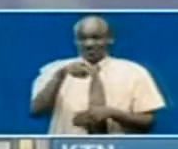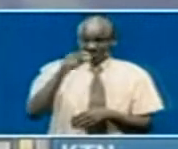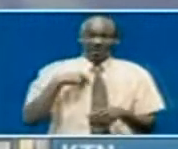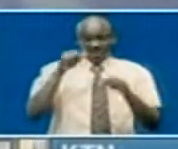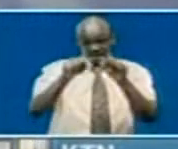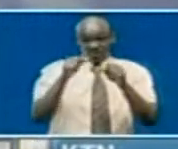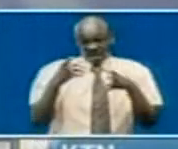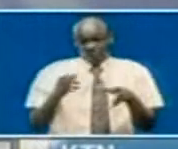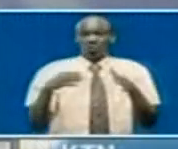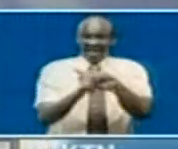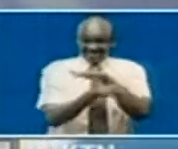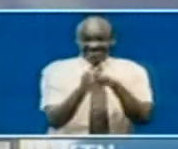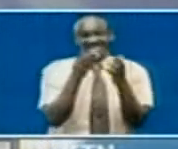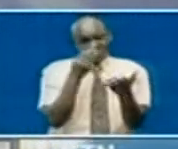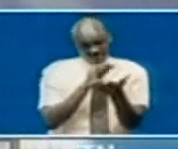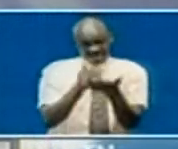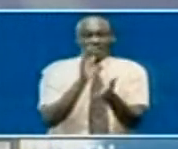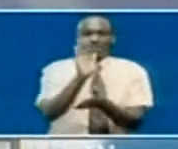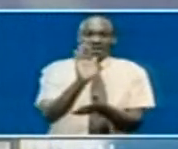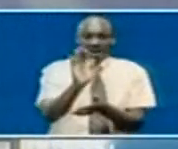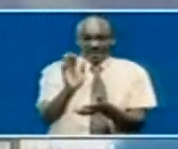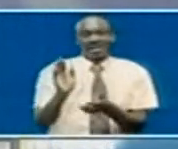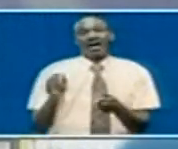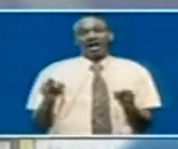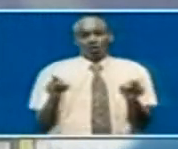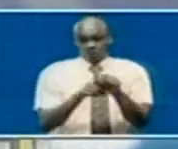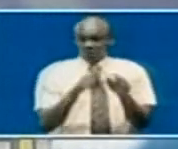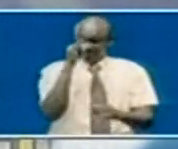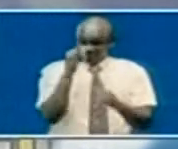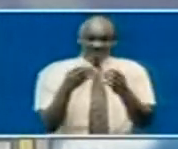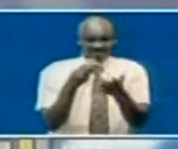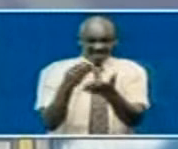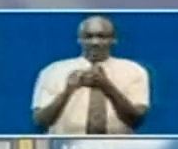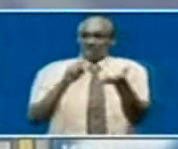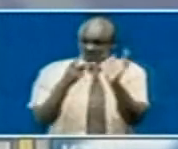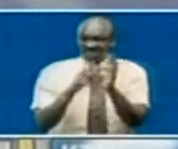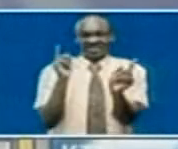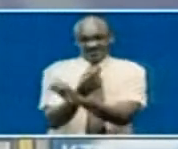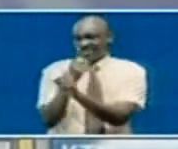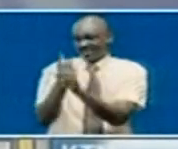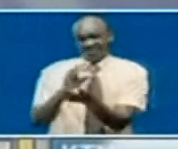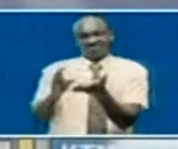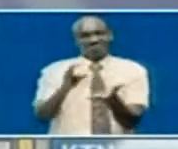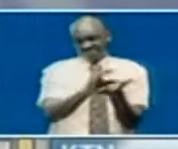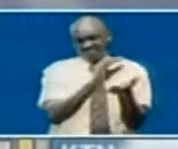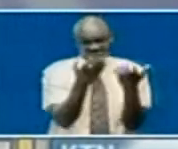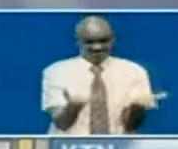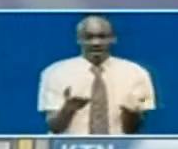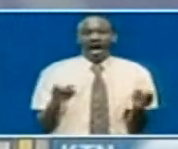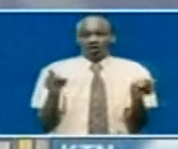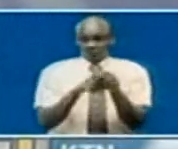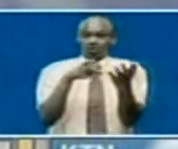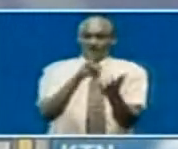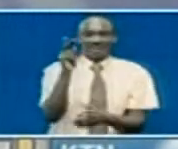able to now to access their funds and also finance their projects and finance and